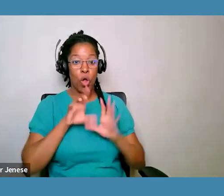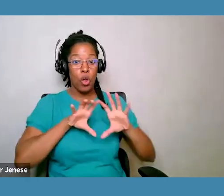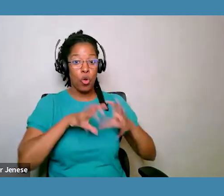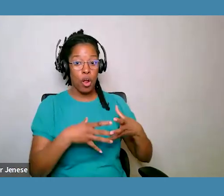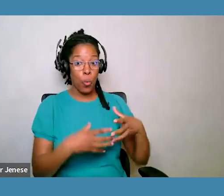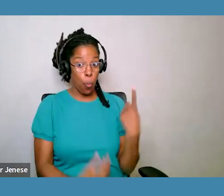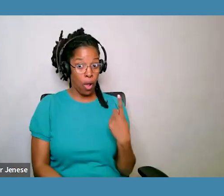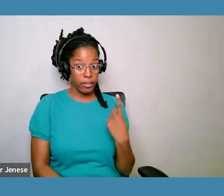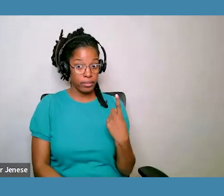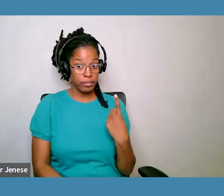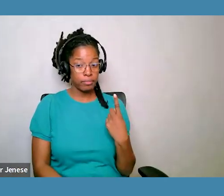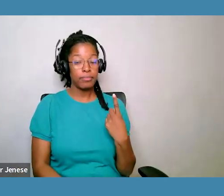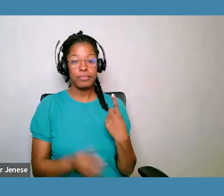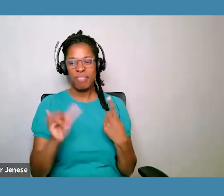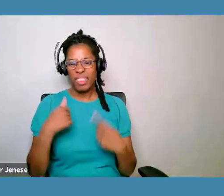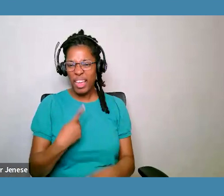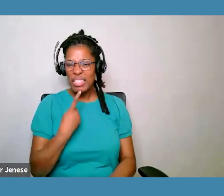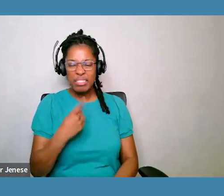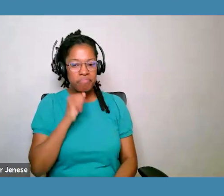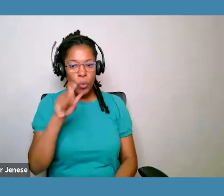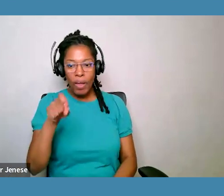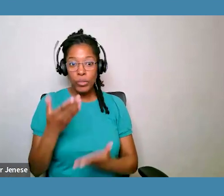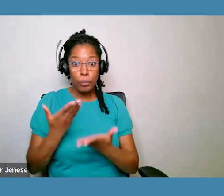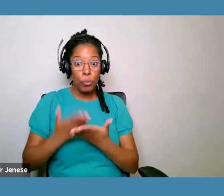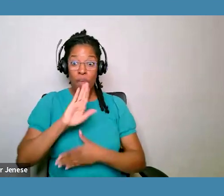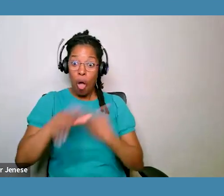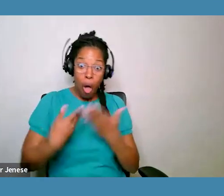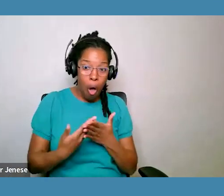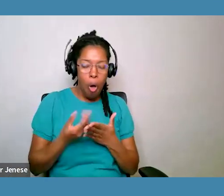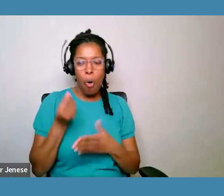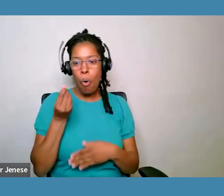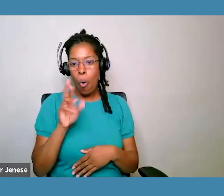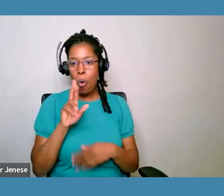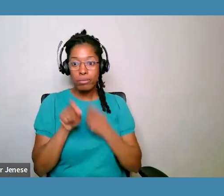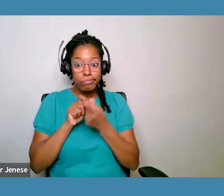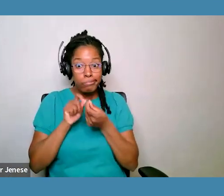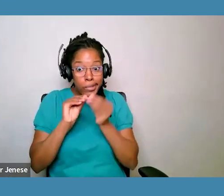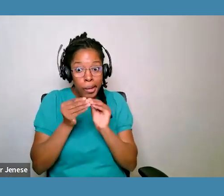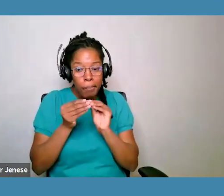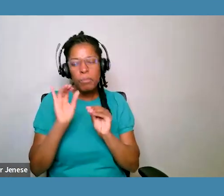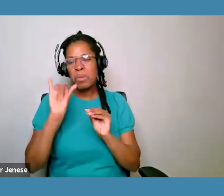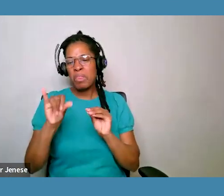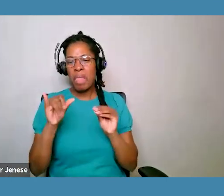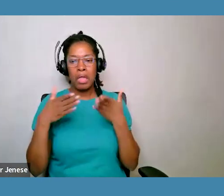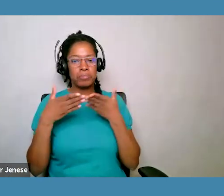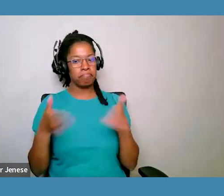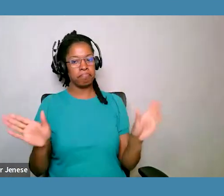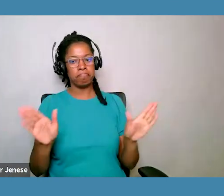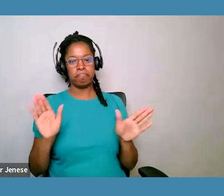1. And like I said, you don't have to prove all of those or a certain number of those. That's just kind of the general